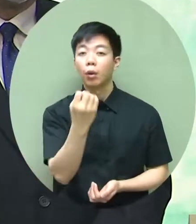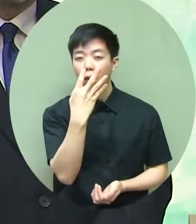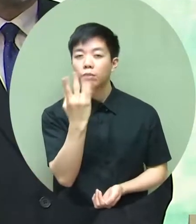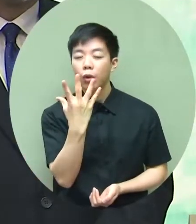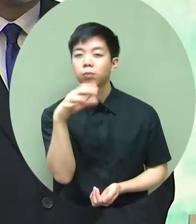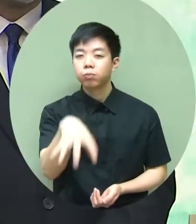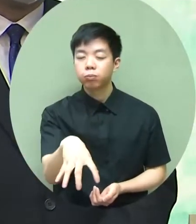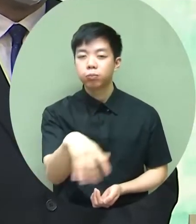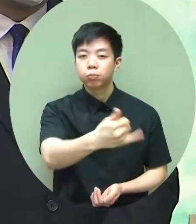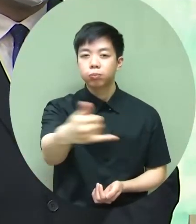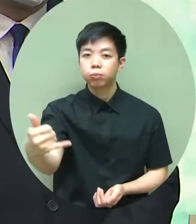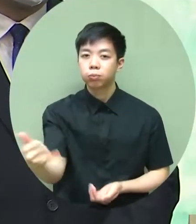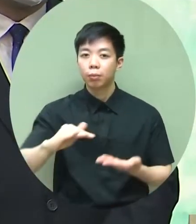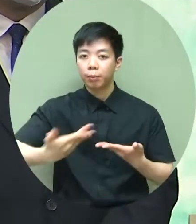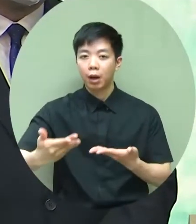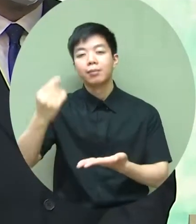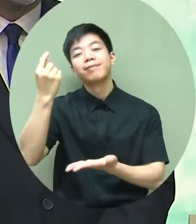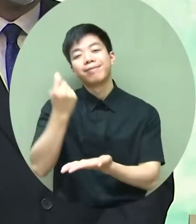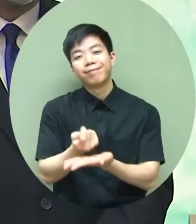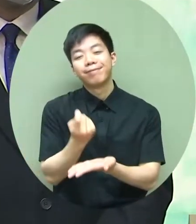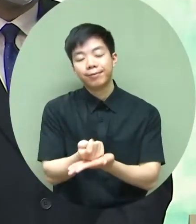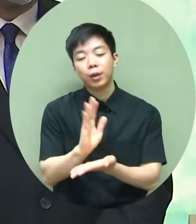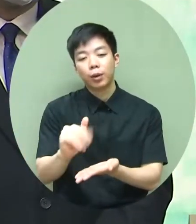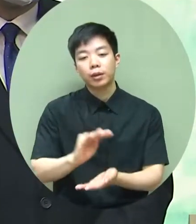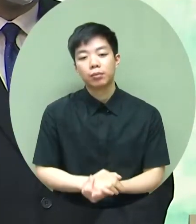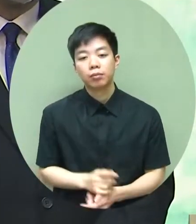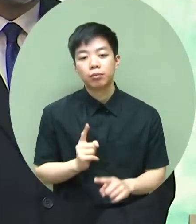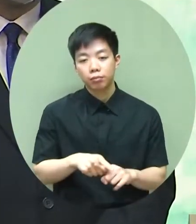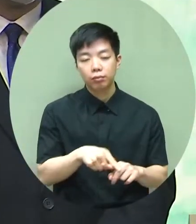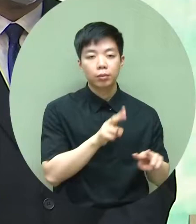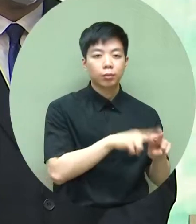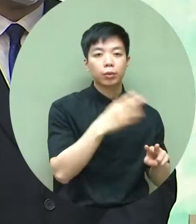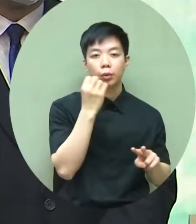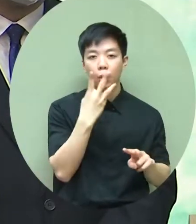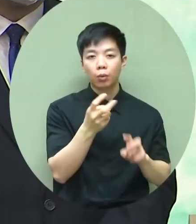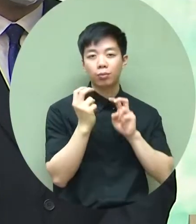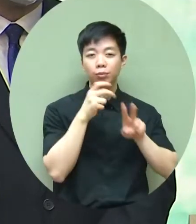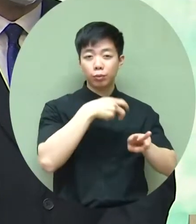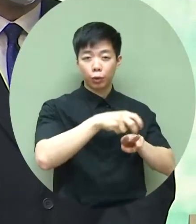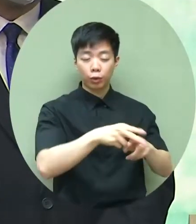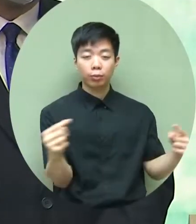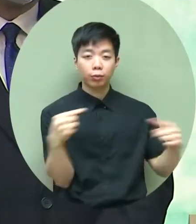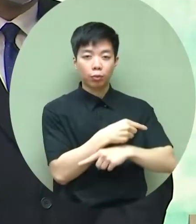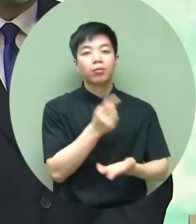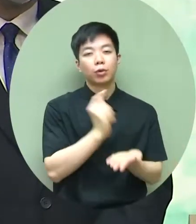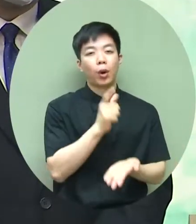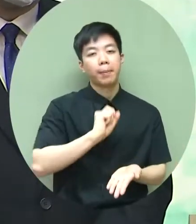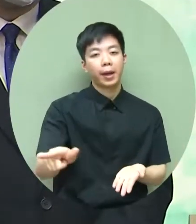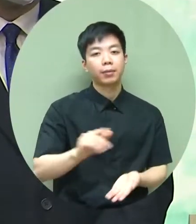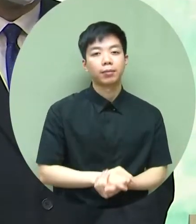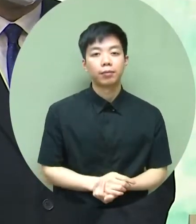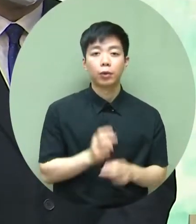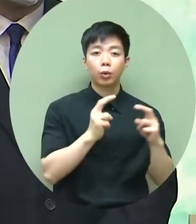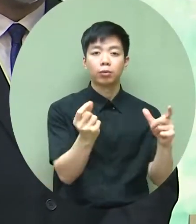compensate for the fare for residents commuting. So there are variances in